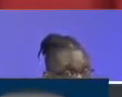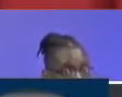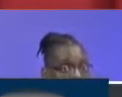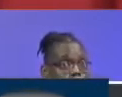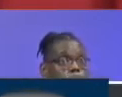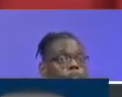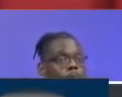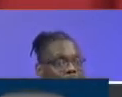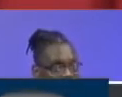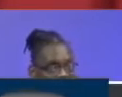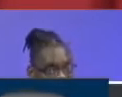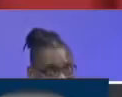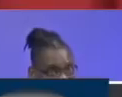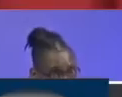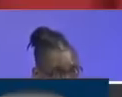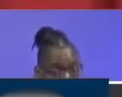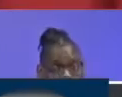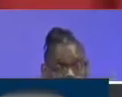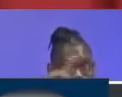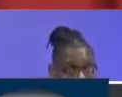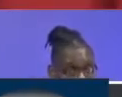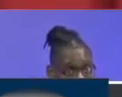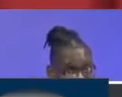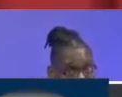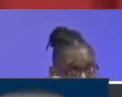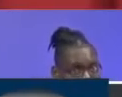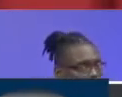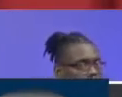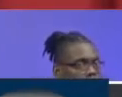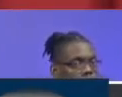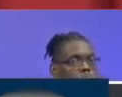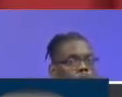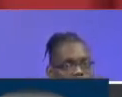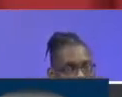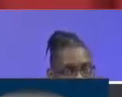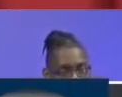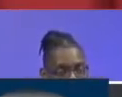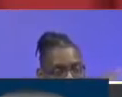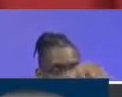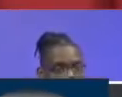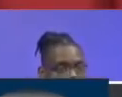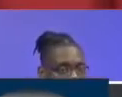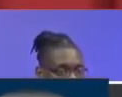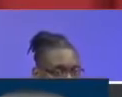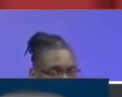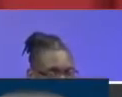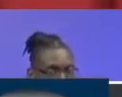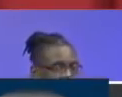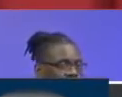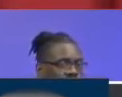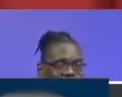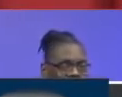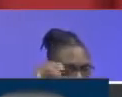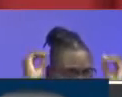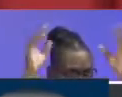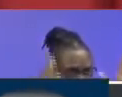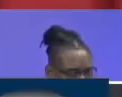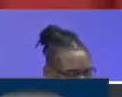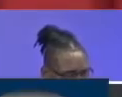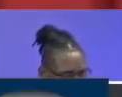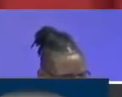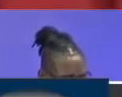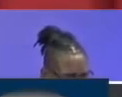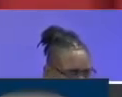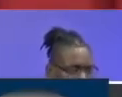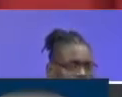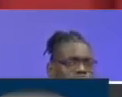sense. A safe zone is where the patrons and the staff are both vaccinated. But you recall that safe zones